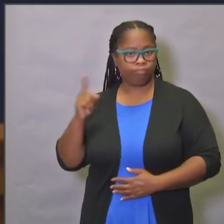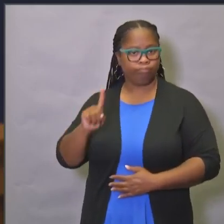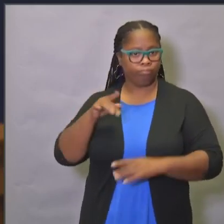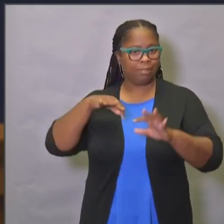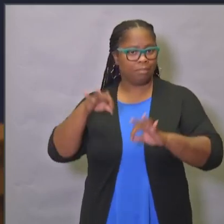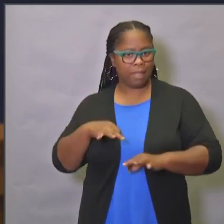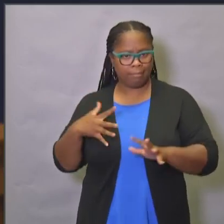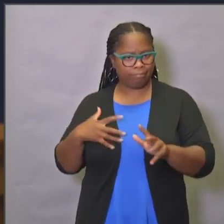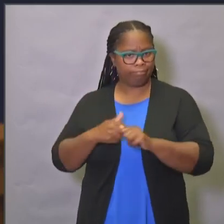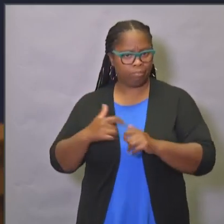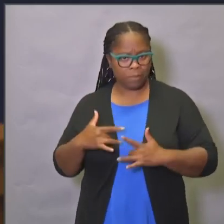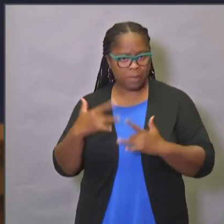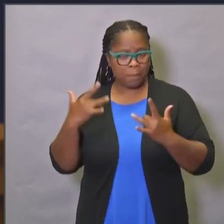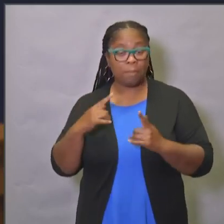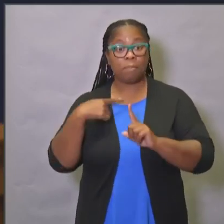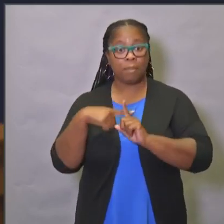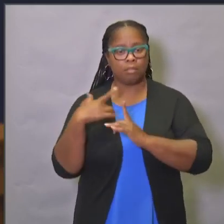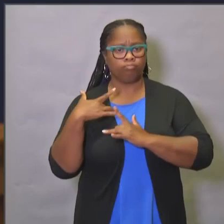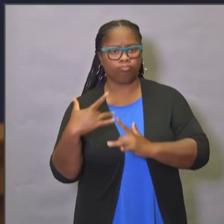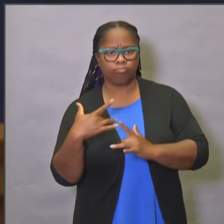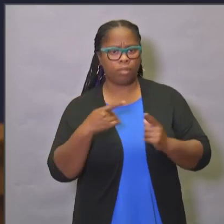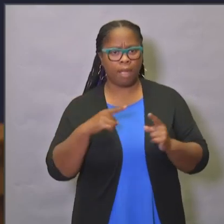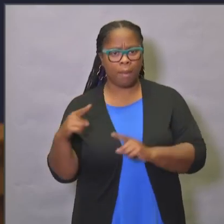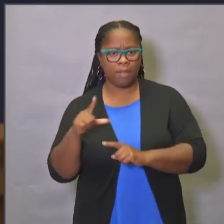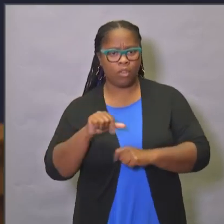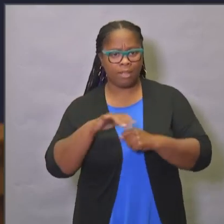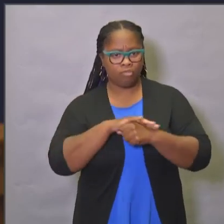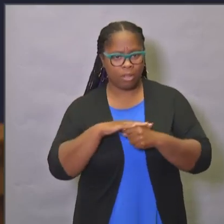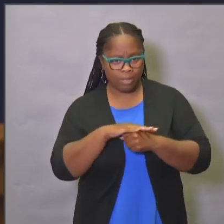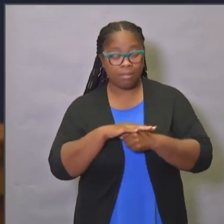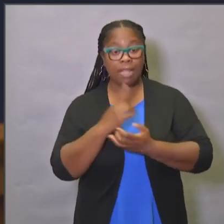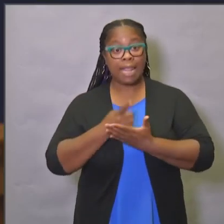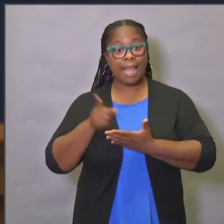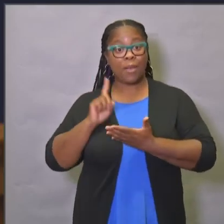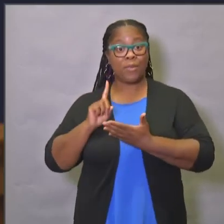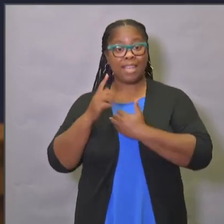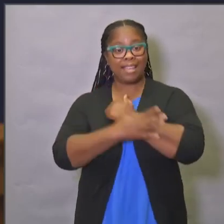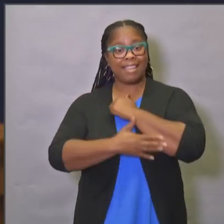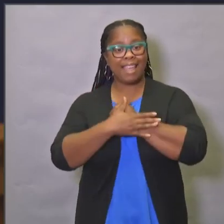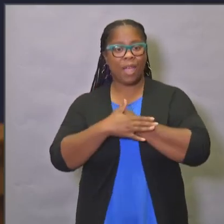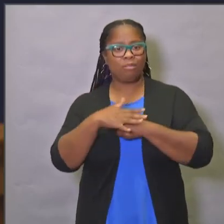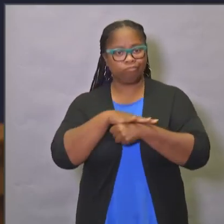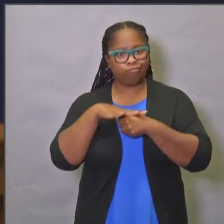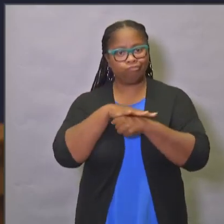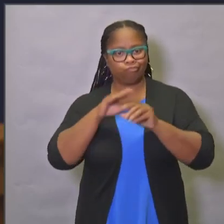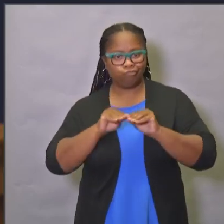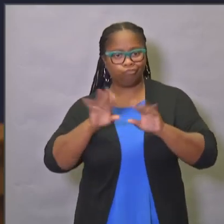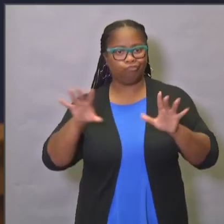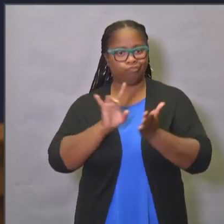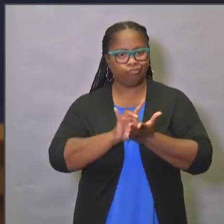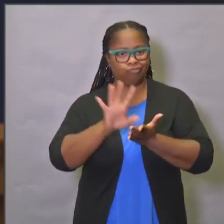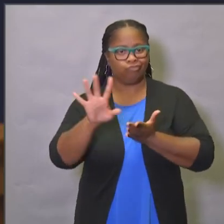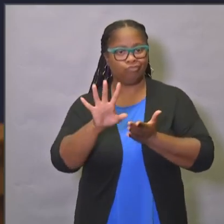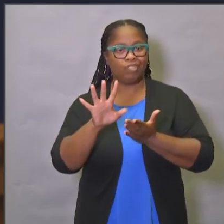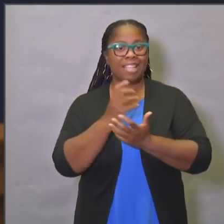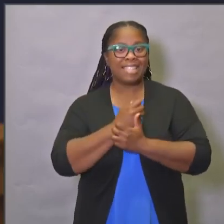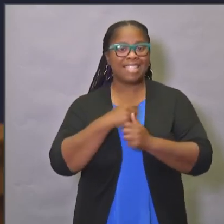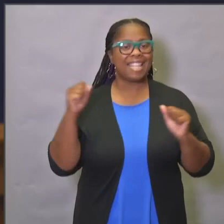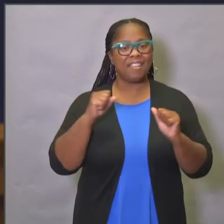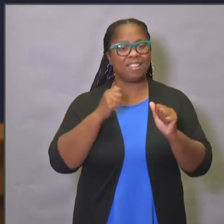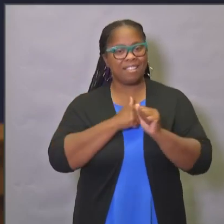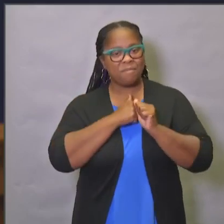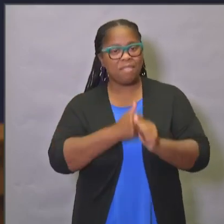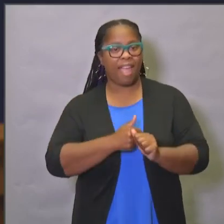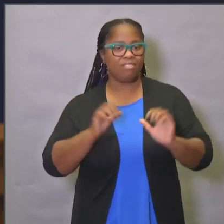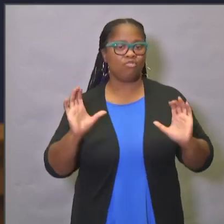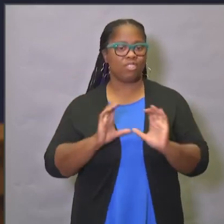and recent trends in Los Angeles County. Last week, the county launched the COVID-19 Safety Compliance Certificate Program to